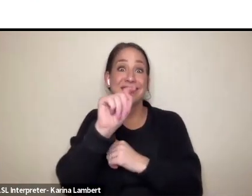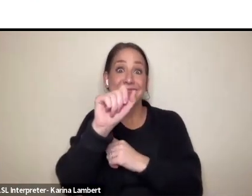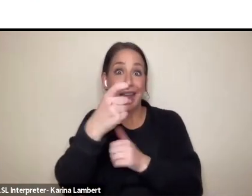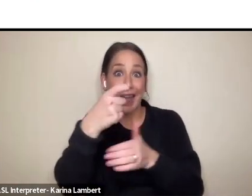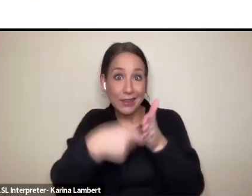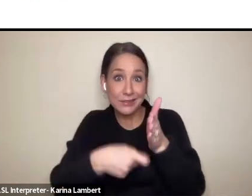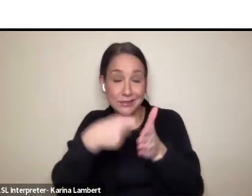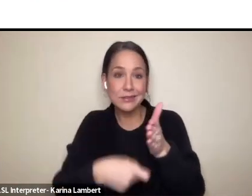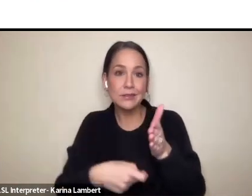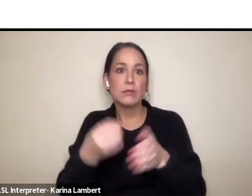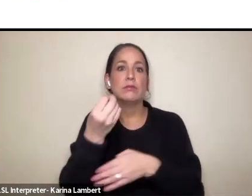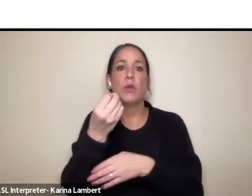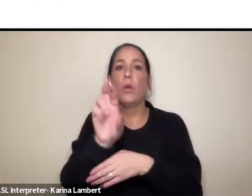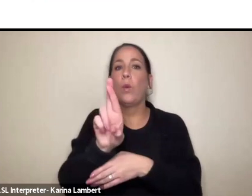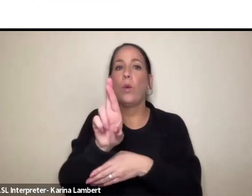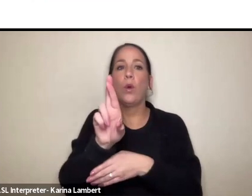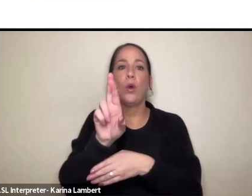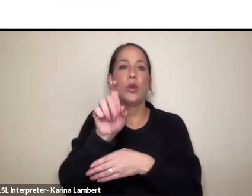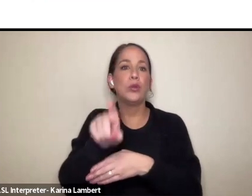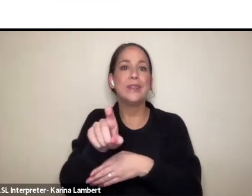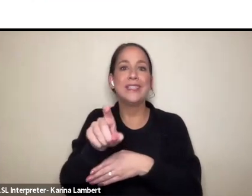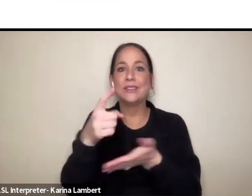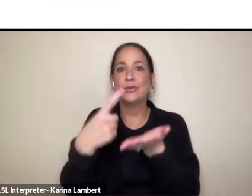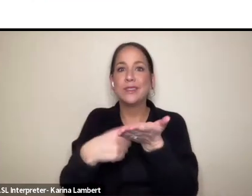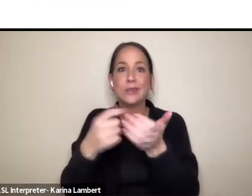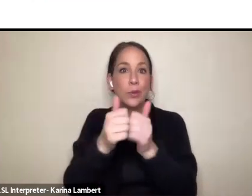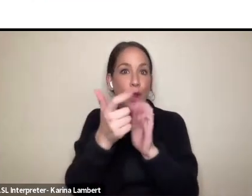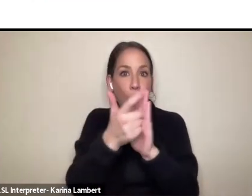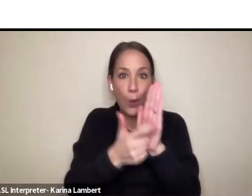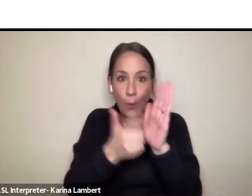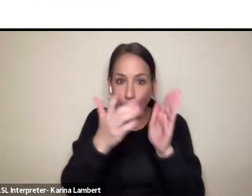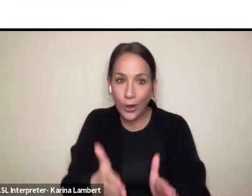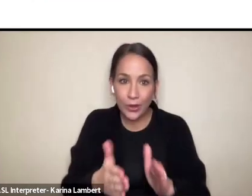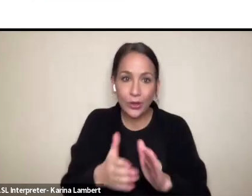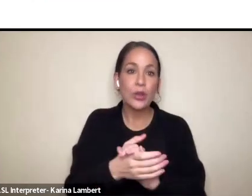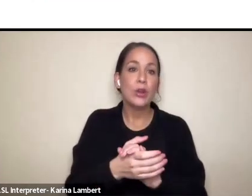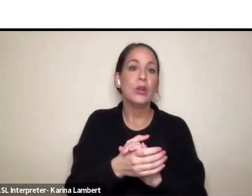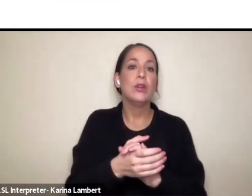them or a financial plan, you can use the account for that, all the way down